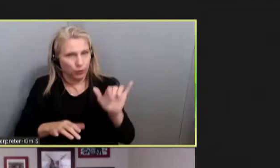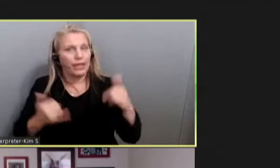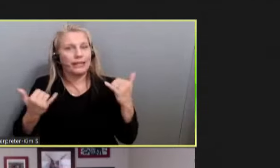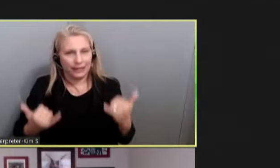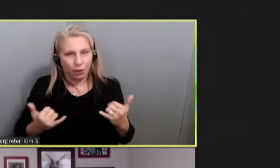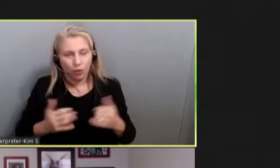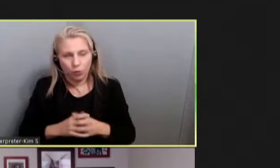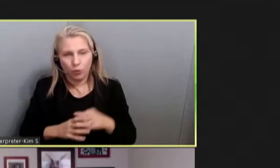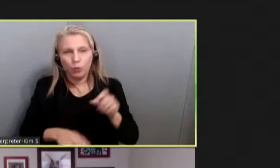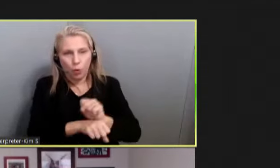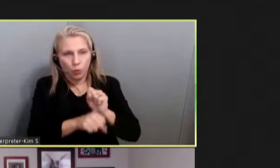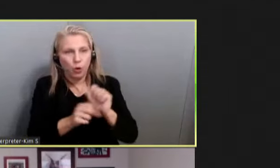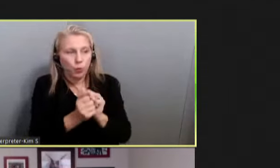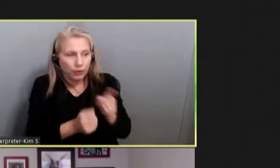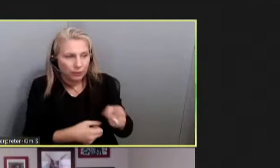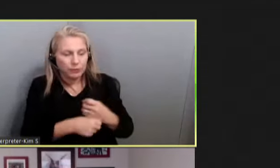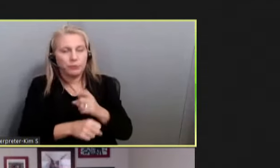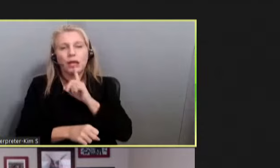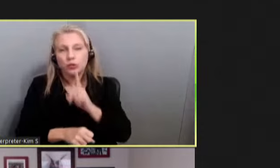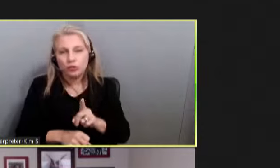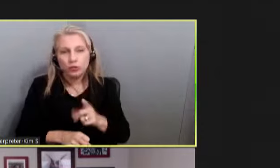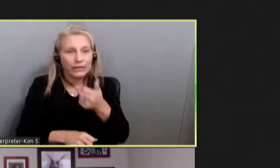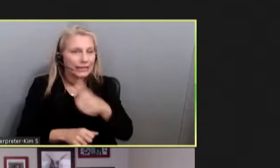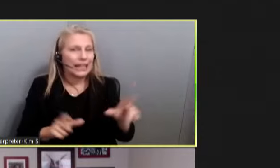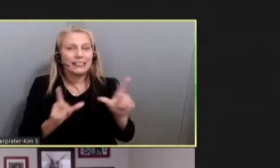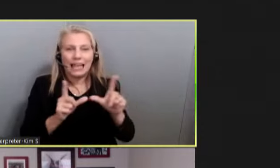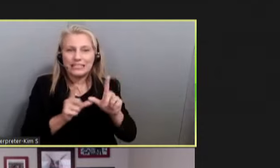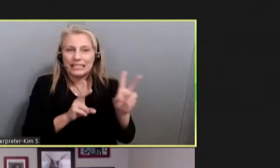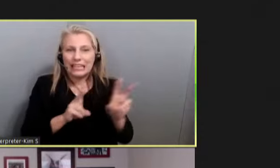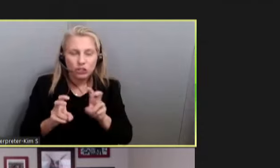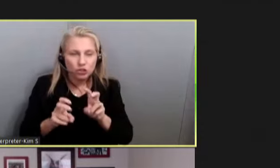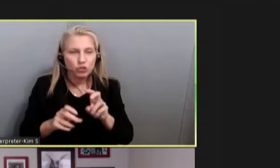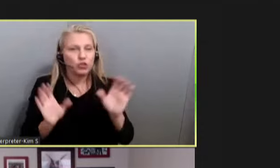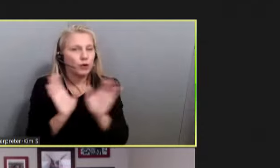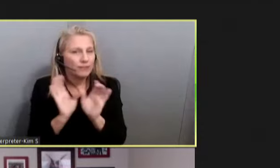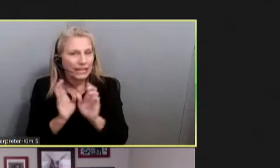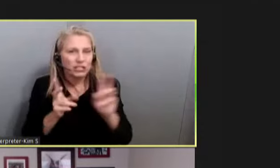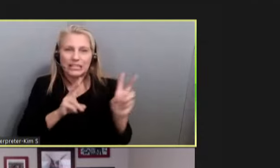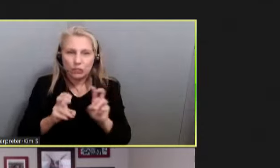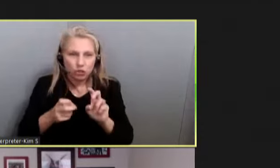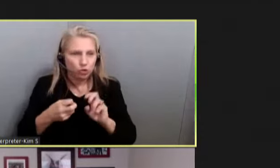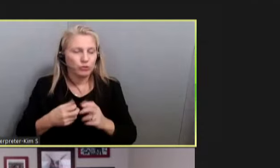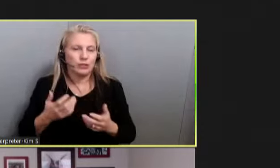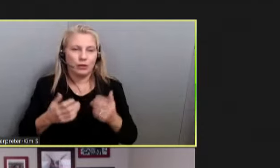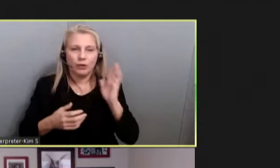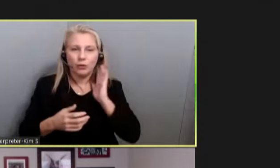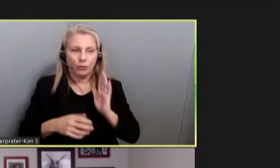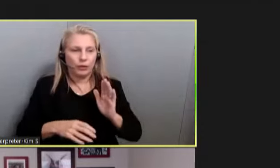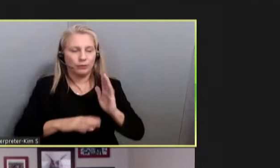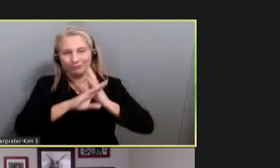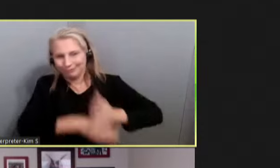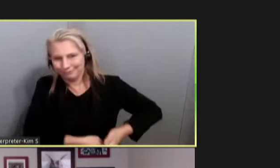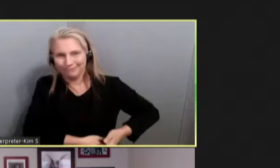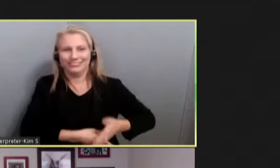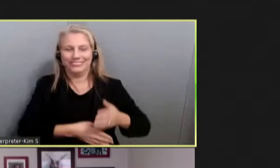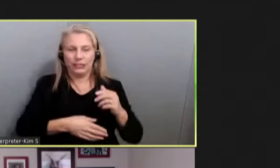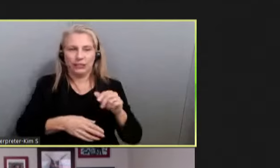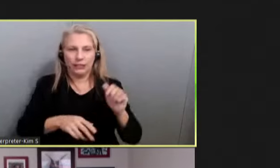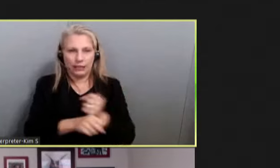and we're working with them to ensure that any licensing issues, any certification issues, we break down those barriers so they can